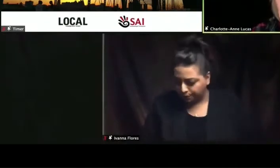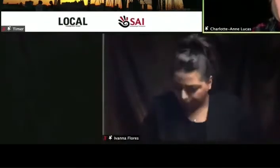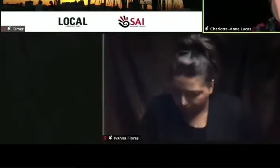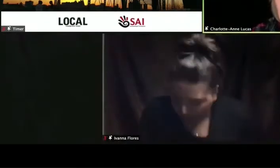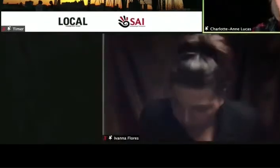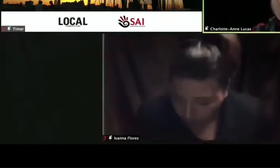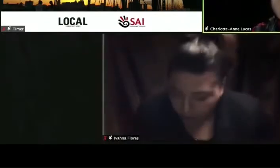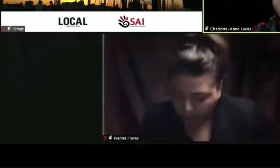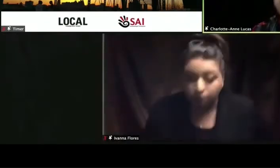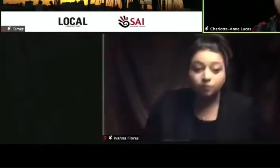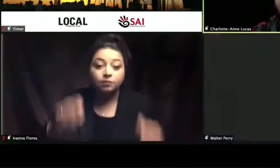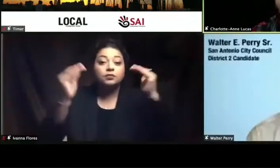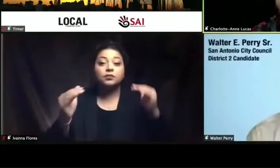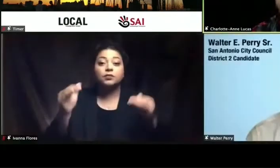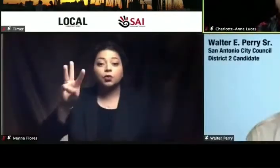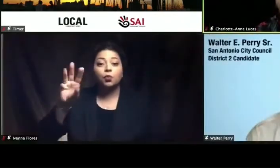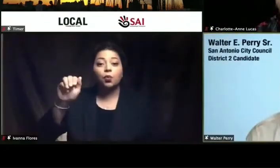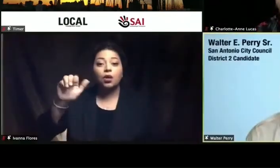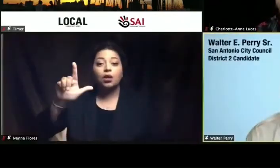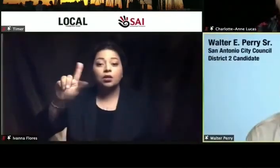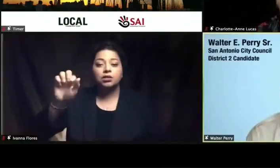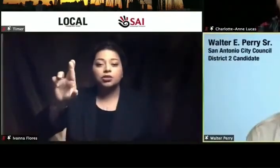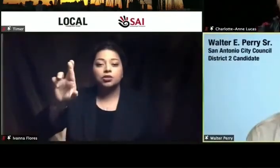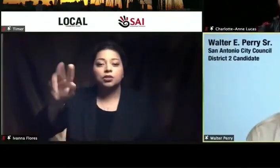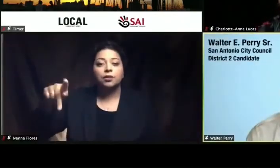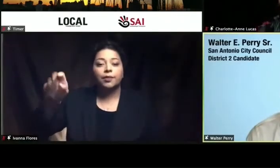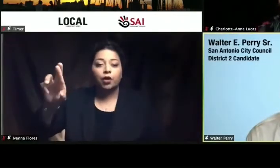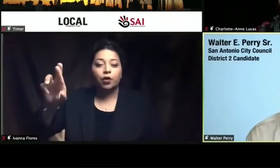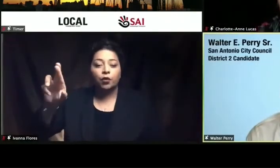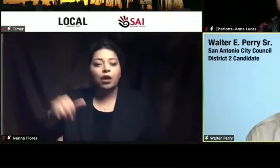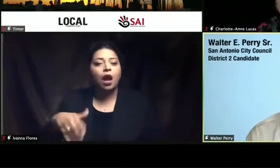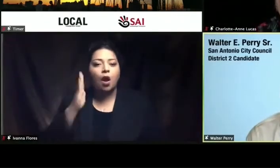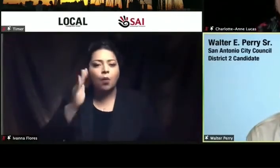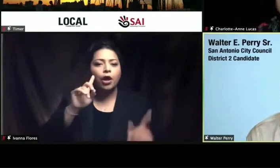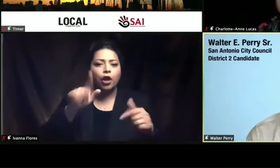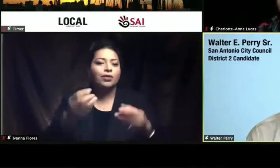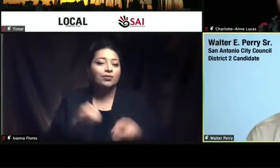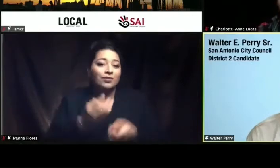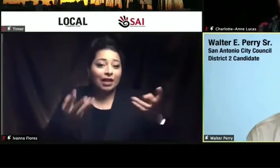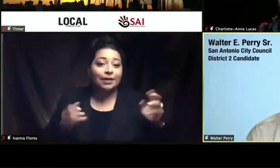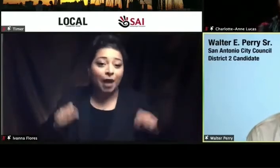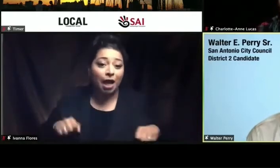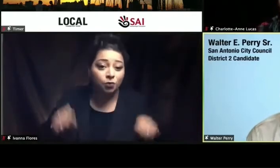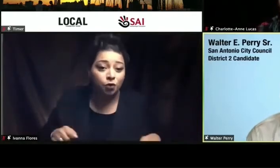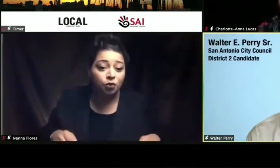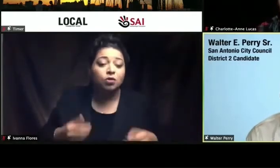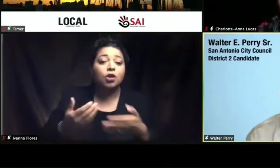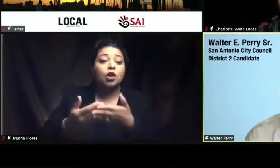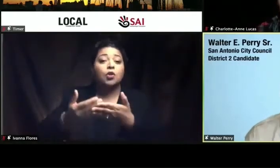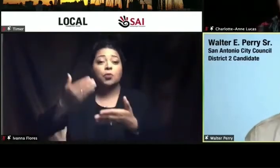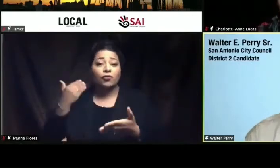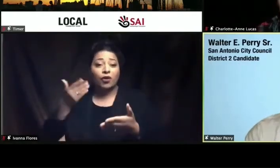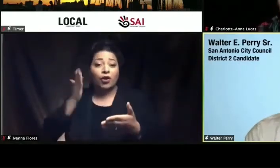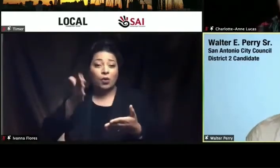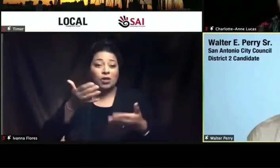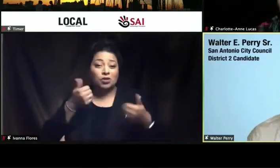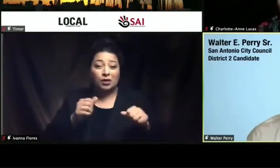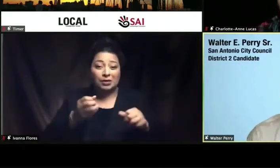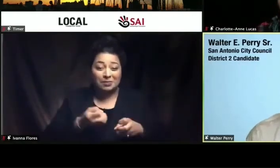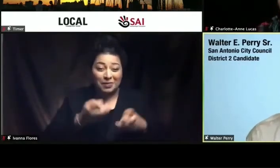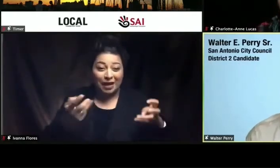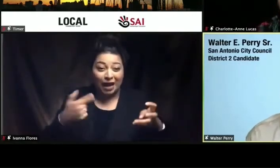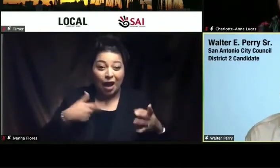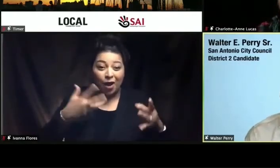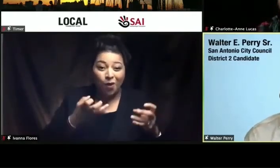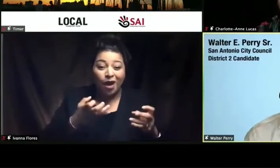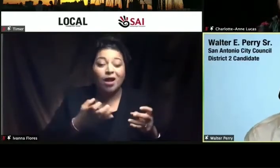And the next person on this is Walter Perry. Yes, I will commit to going to as many as possible. Initially, I will make as many because I'm new to the